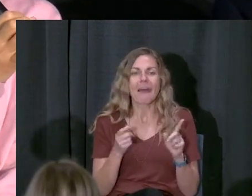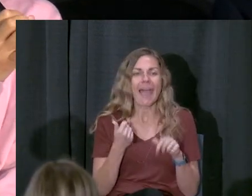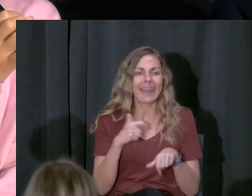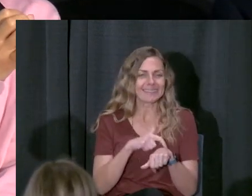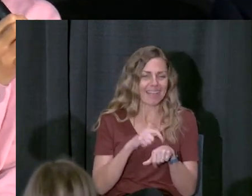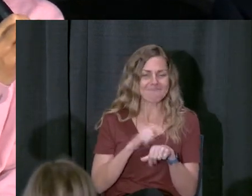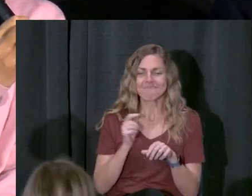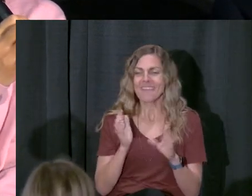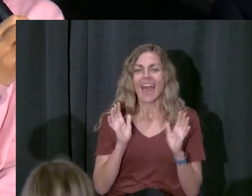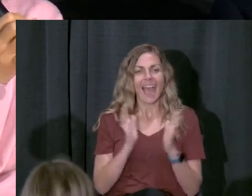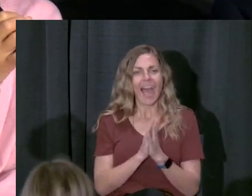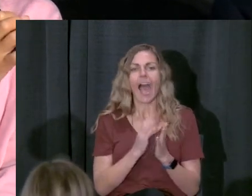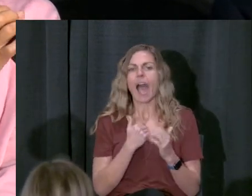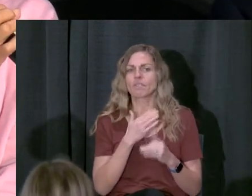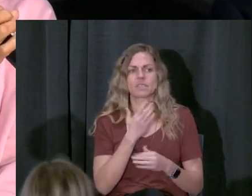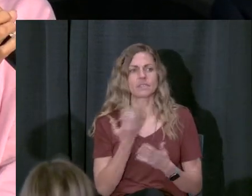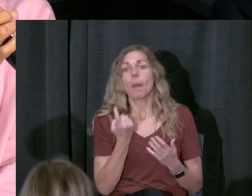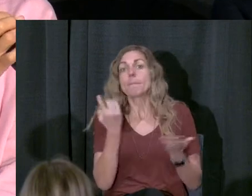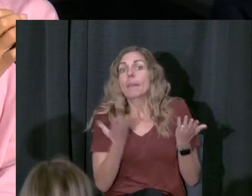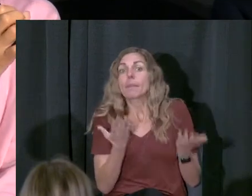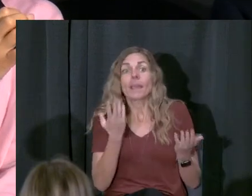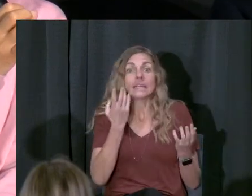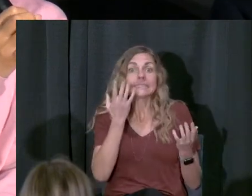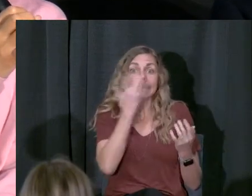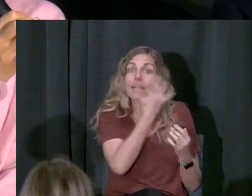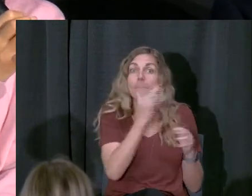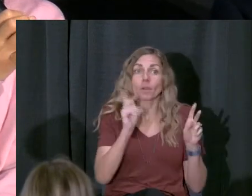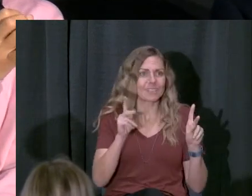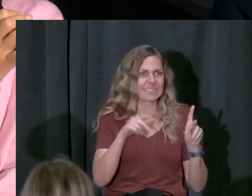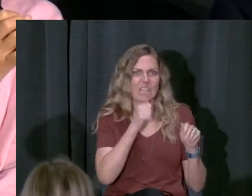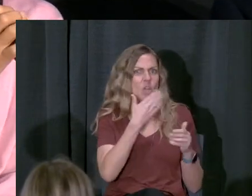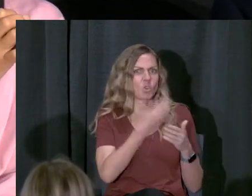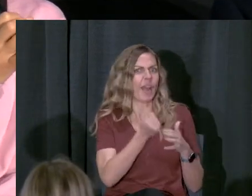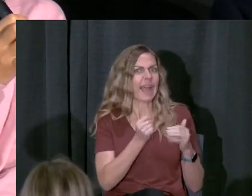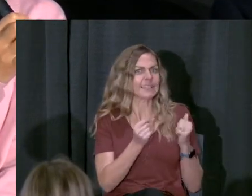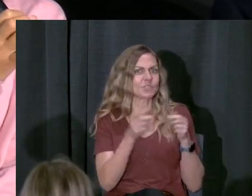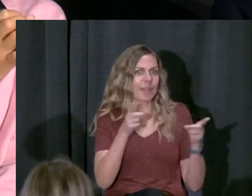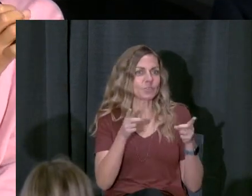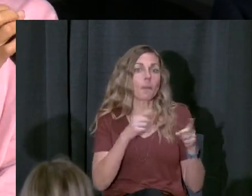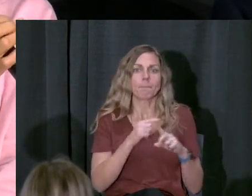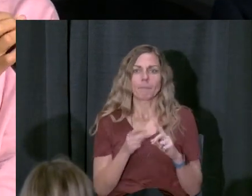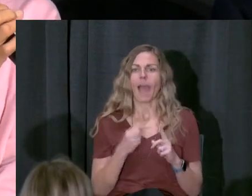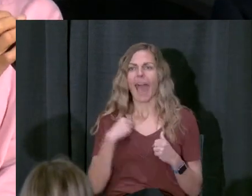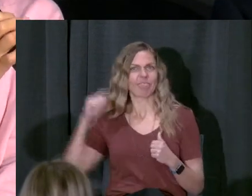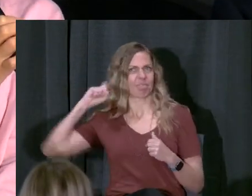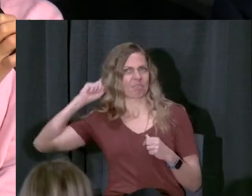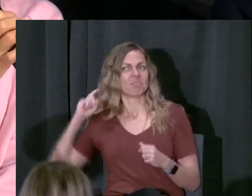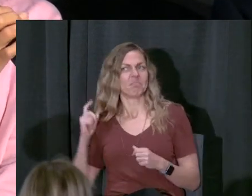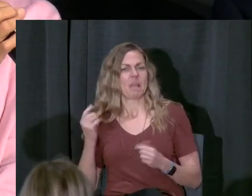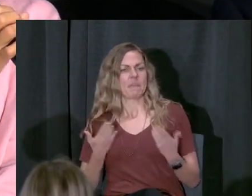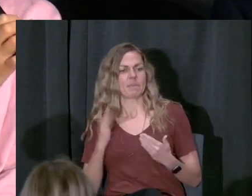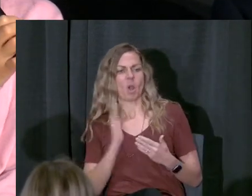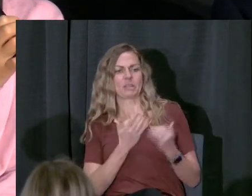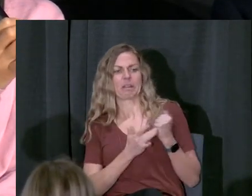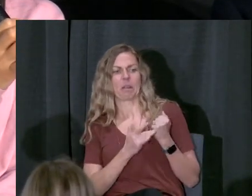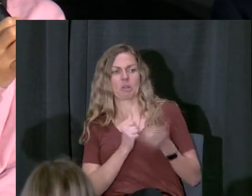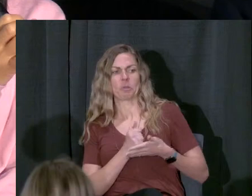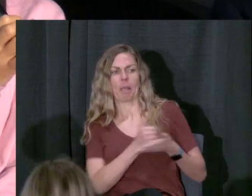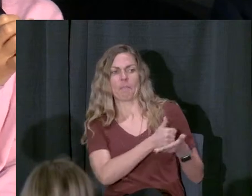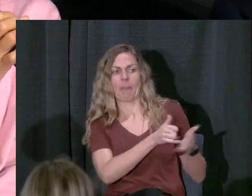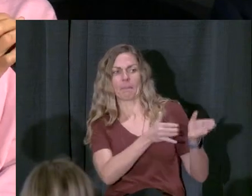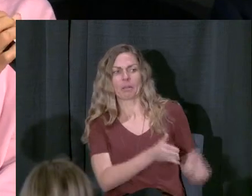good, you know, directions, or I think maybe our technology can help him or her. So we have to think about the business